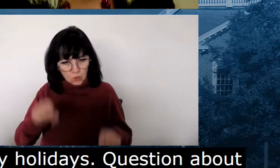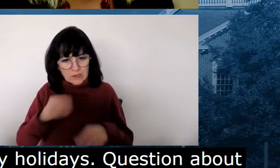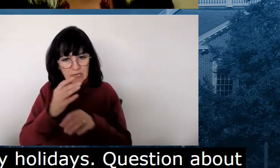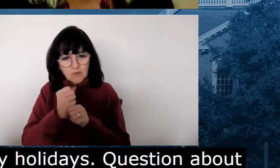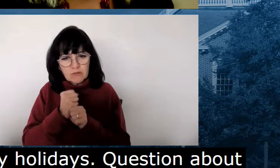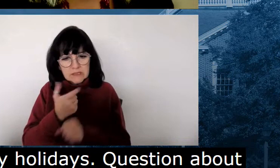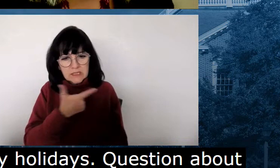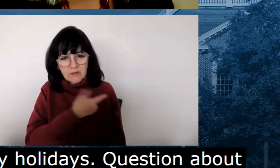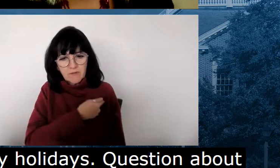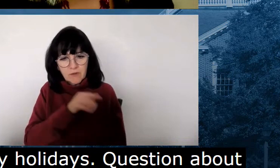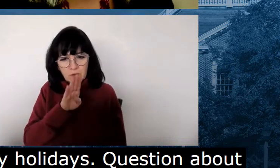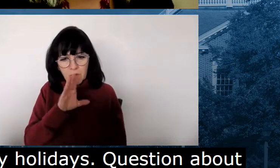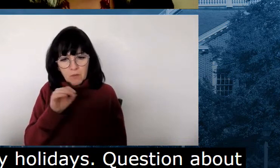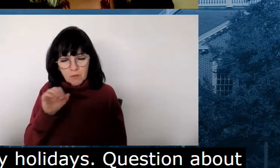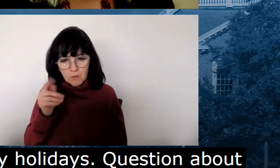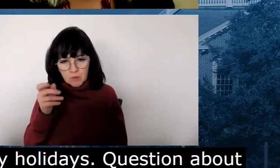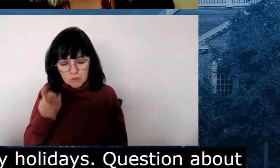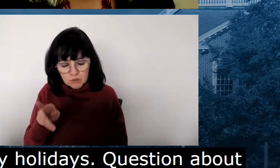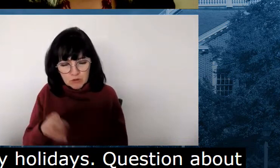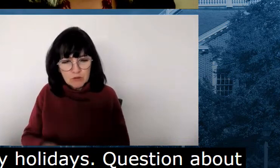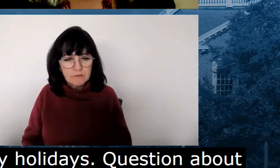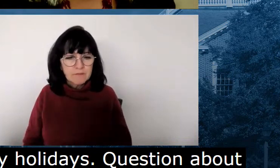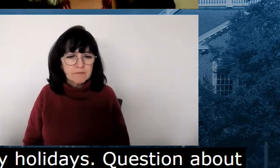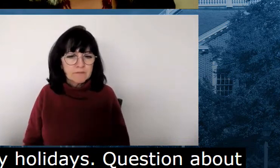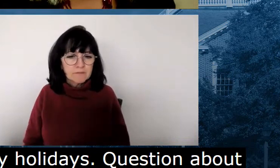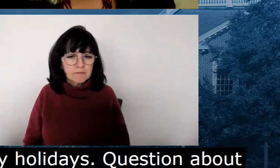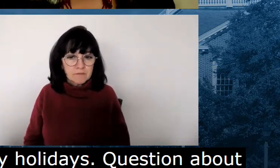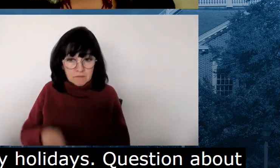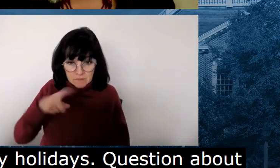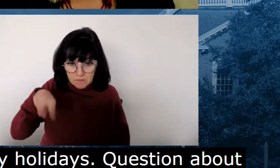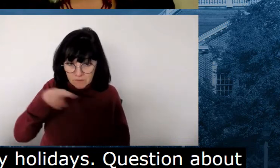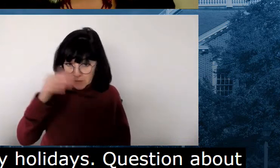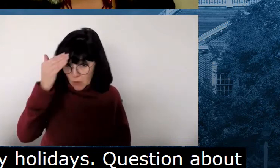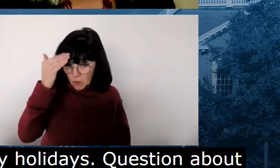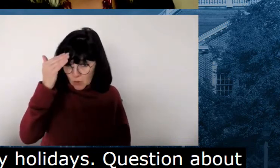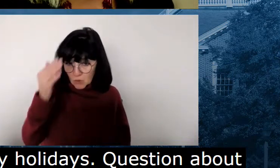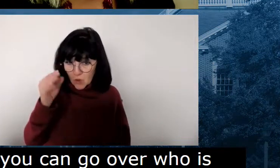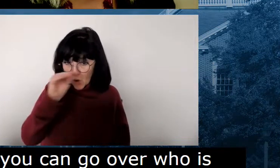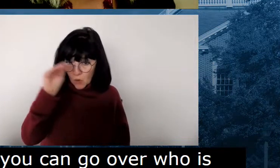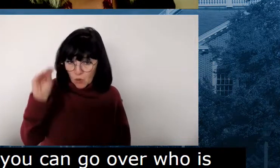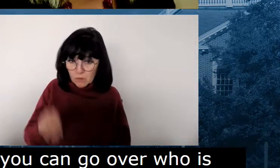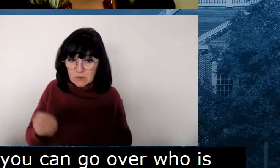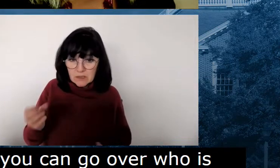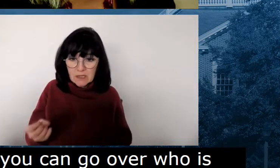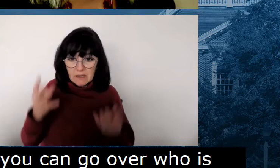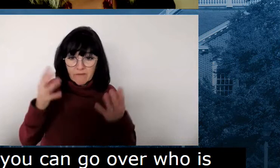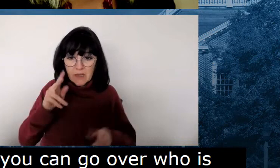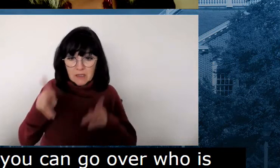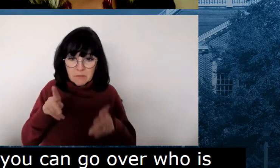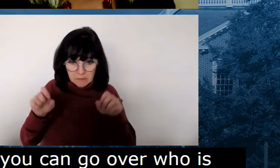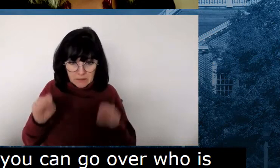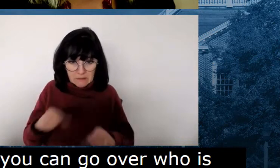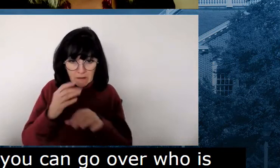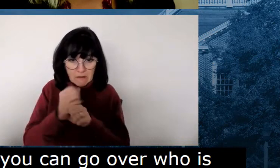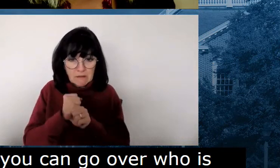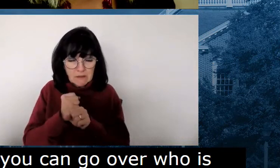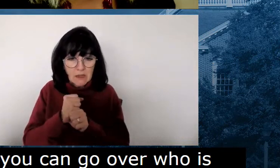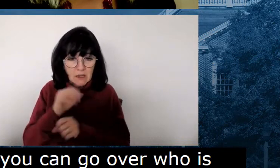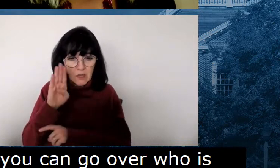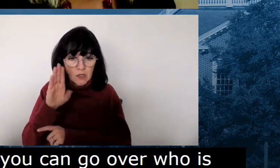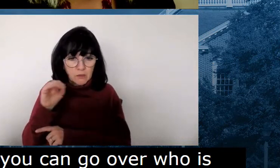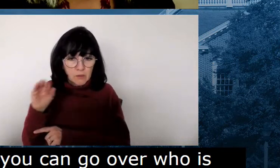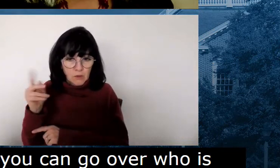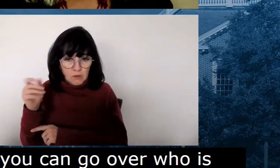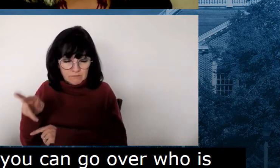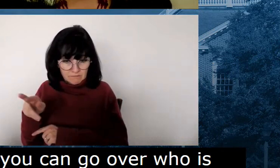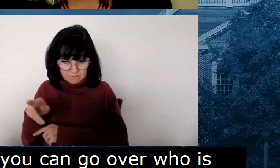for a booster, if you happen to know the percentage of Delawareans that are eligible, and if you think that's enough to really